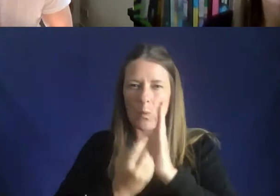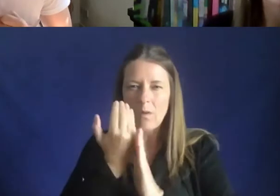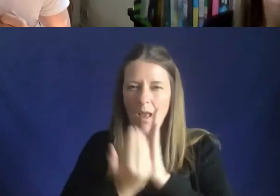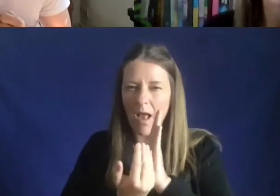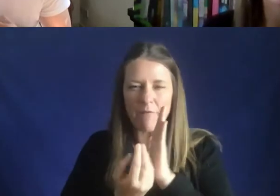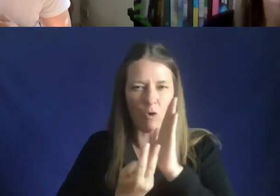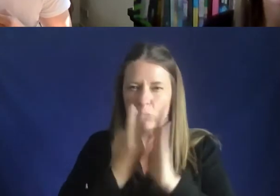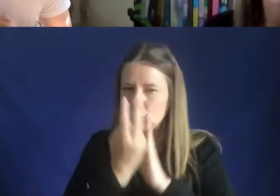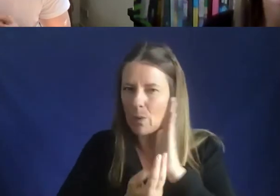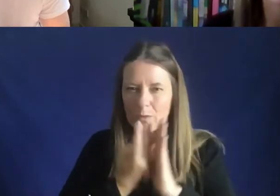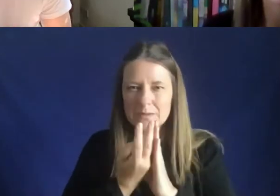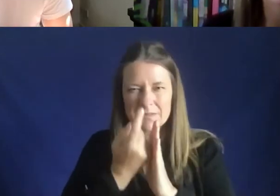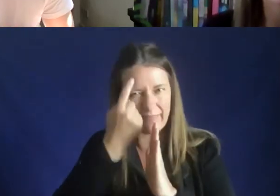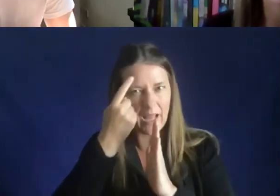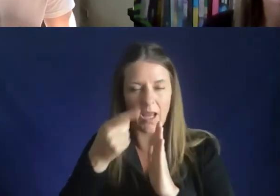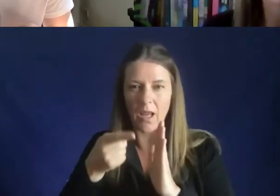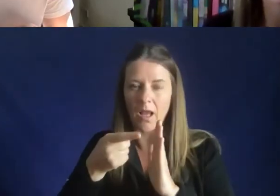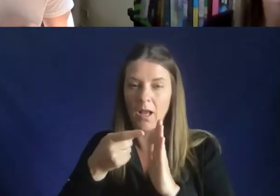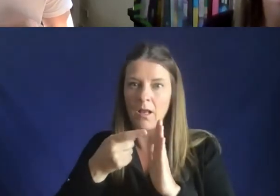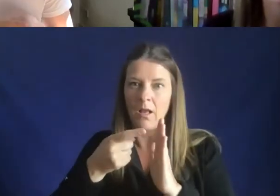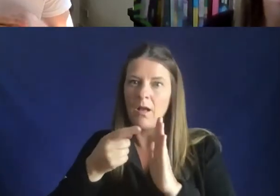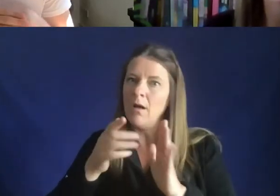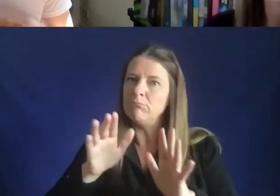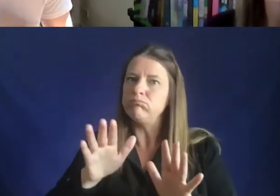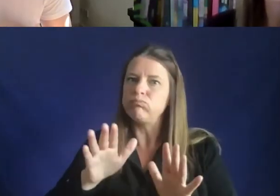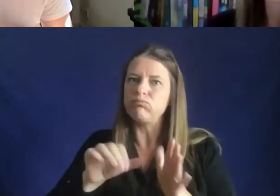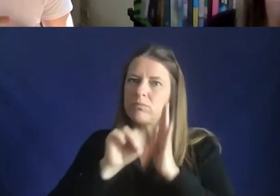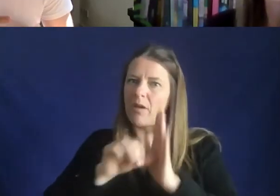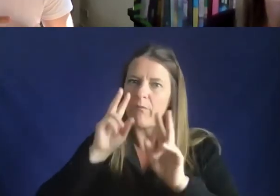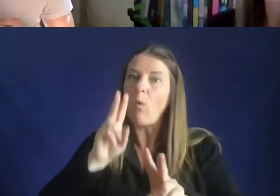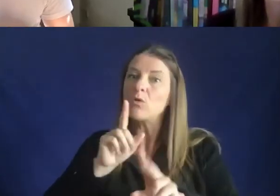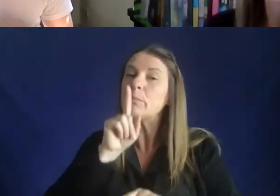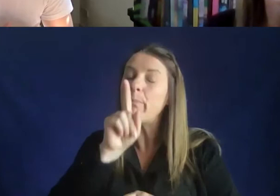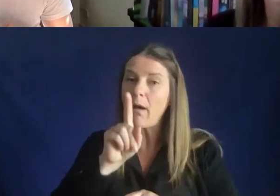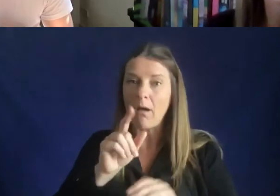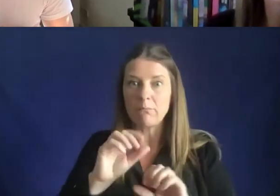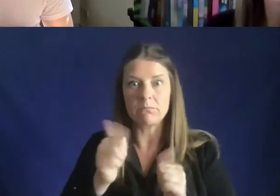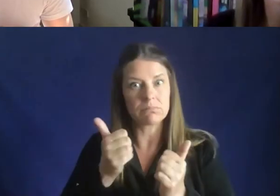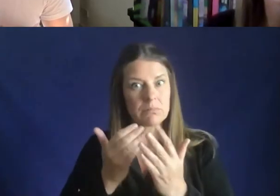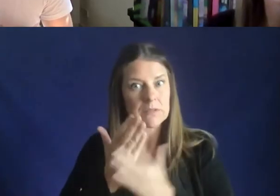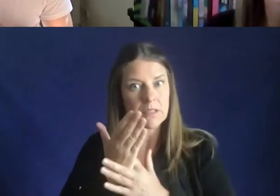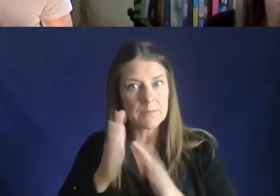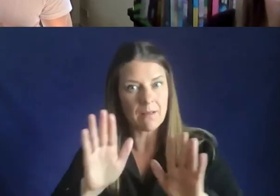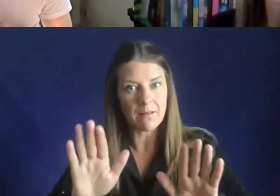dense, but it's also so accessible. And it tells you the facts, and it's not afraid to tell them,